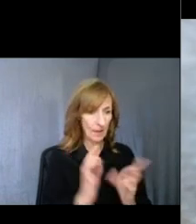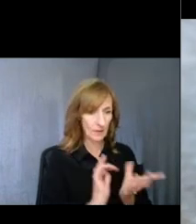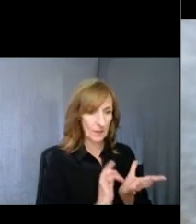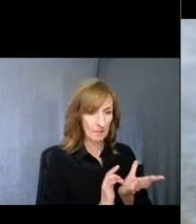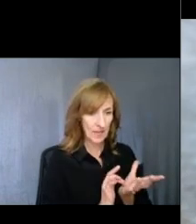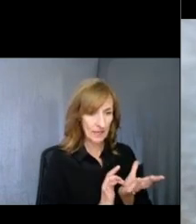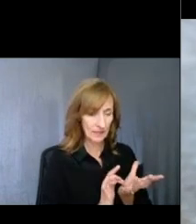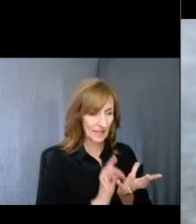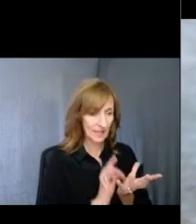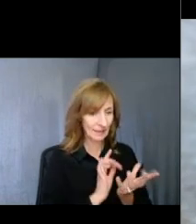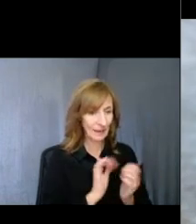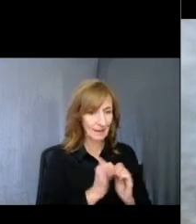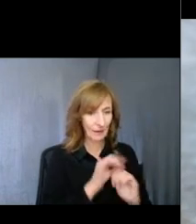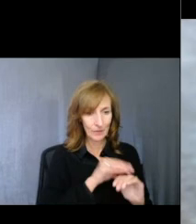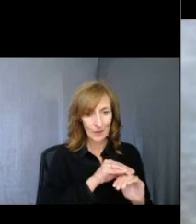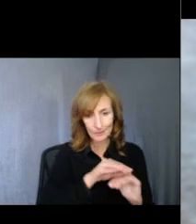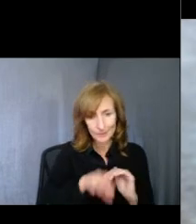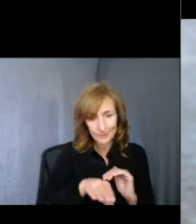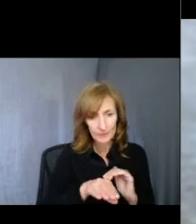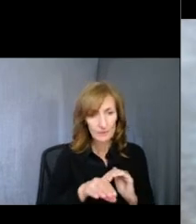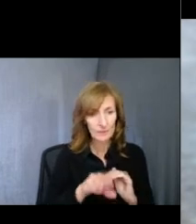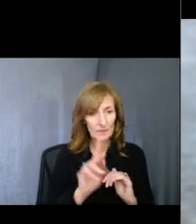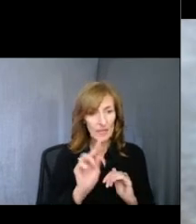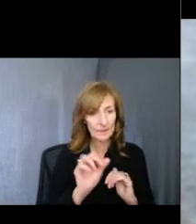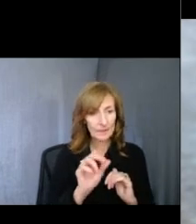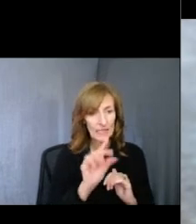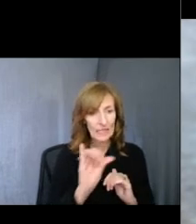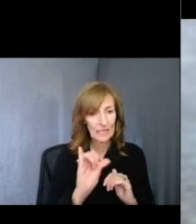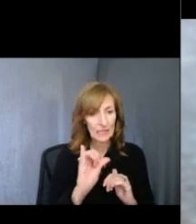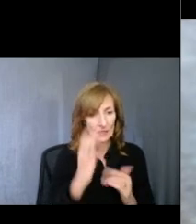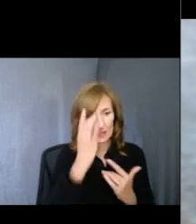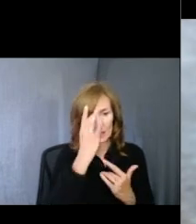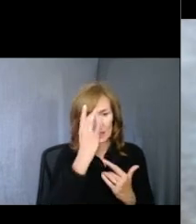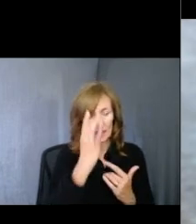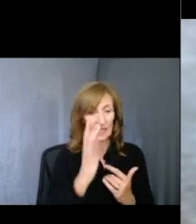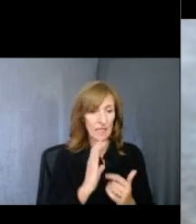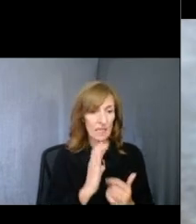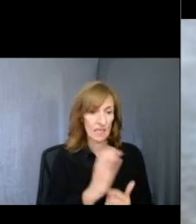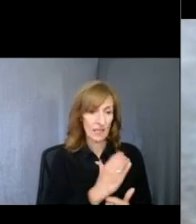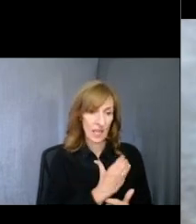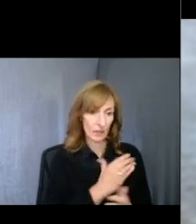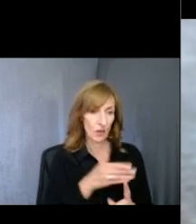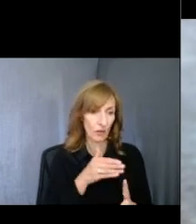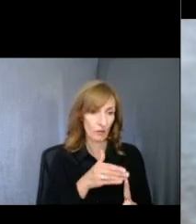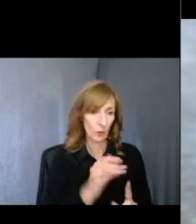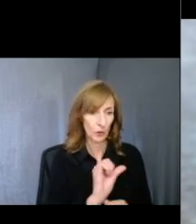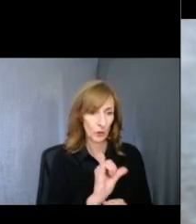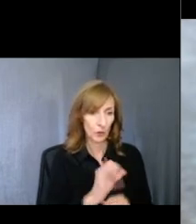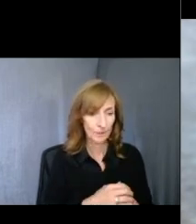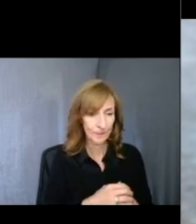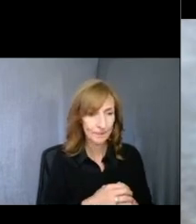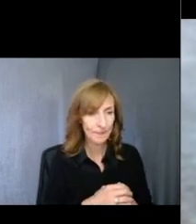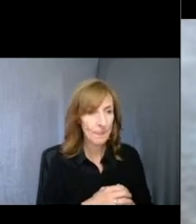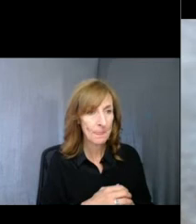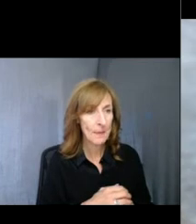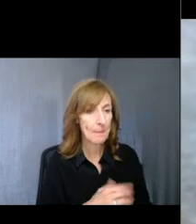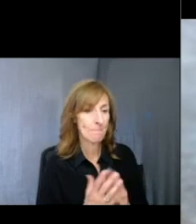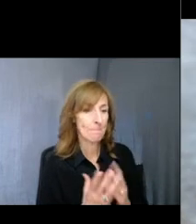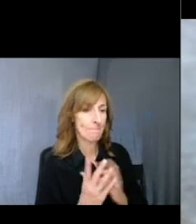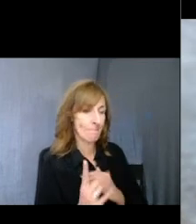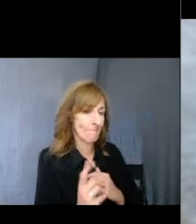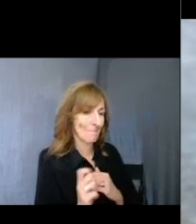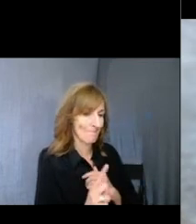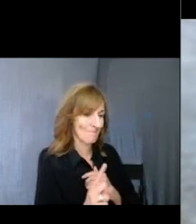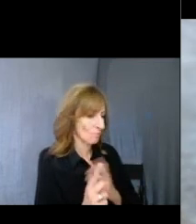kidney disease? So that's a big focus for us as well. What exciting, I